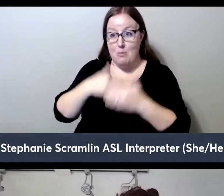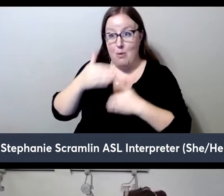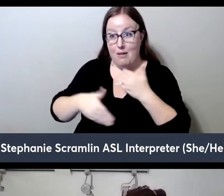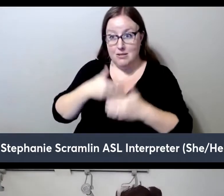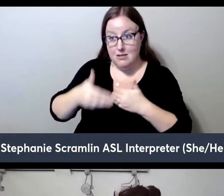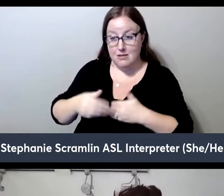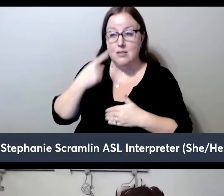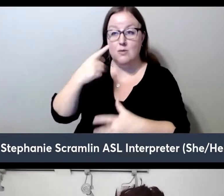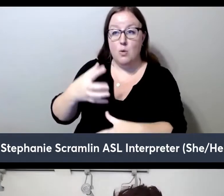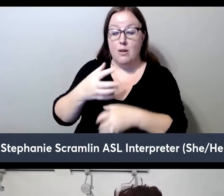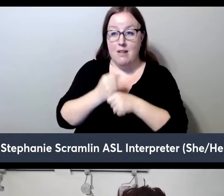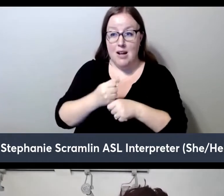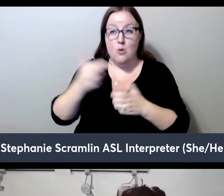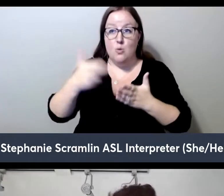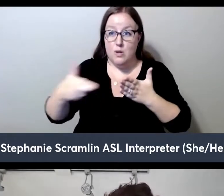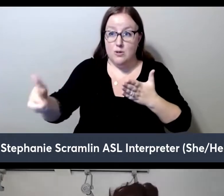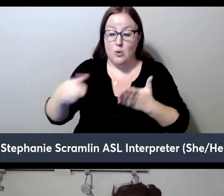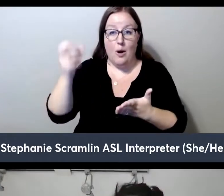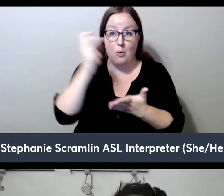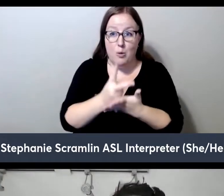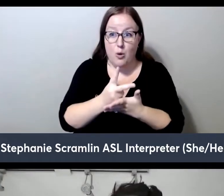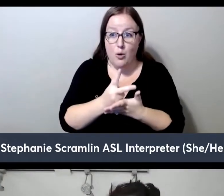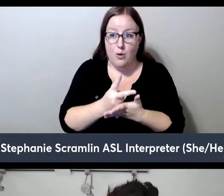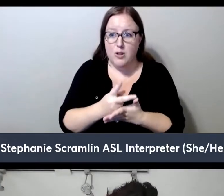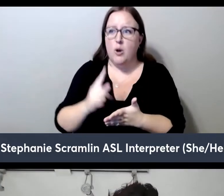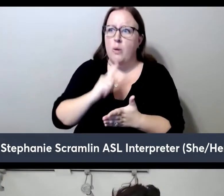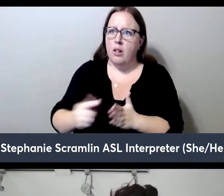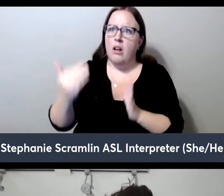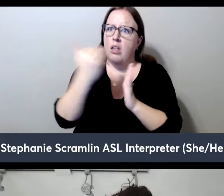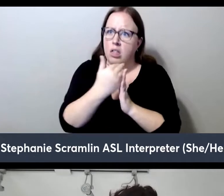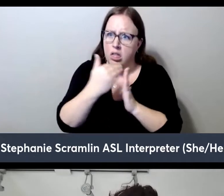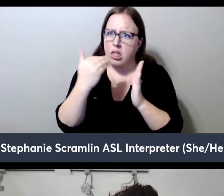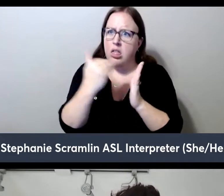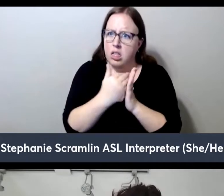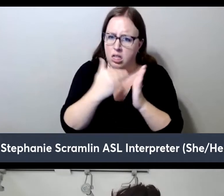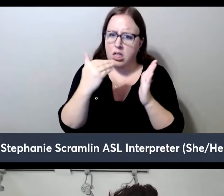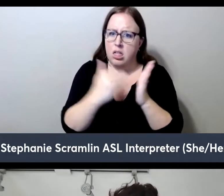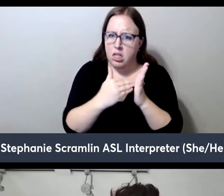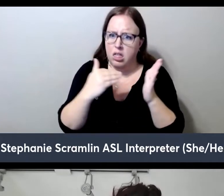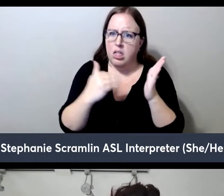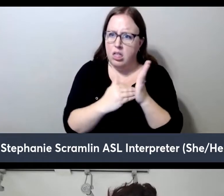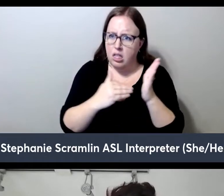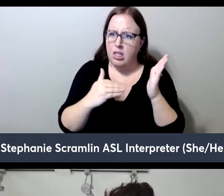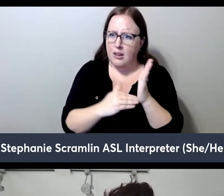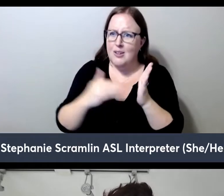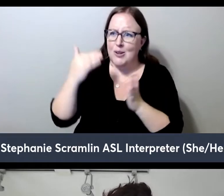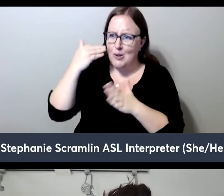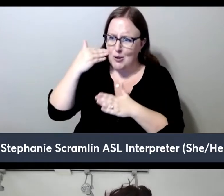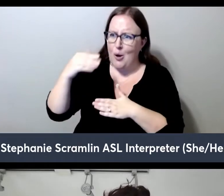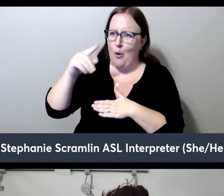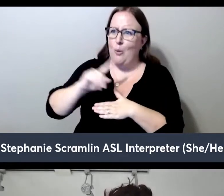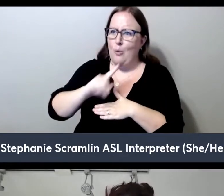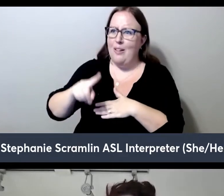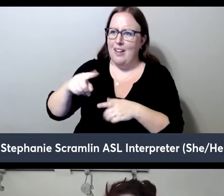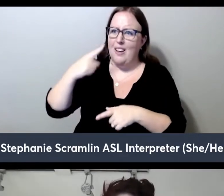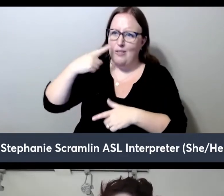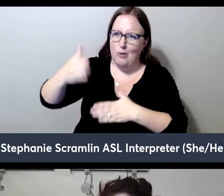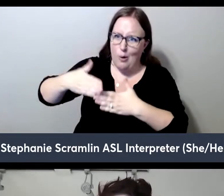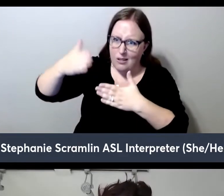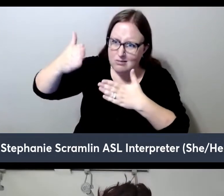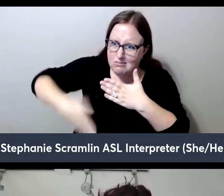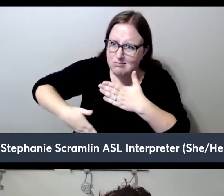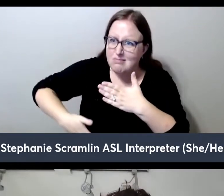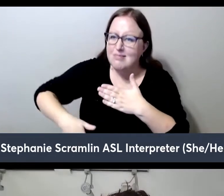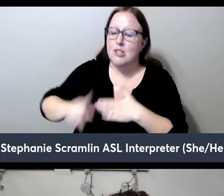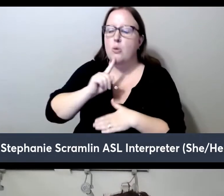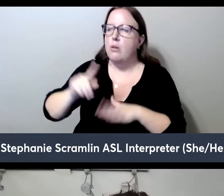those resources approved was just so many steps from where they actually needed to be. And I think this is just like a